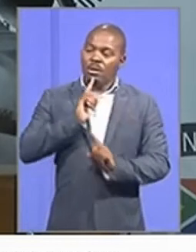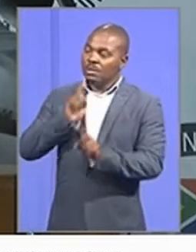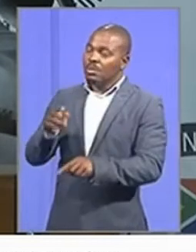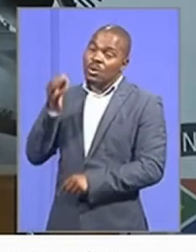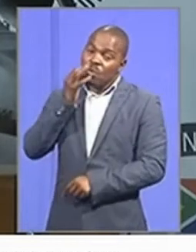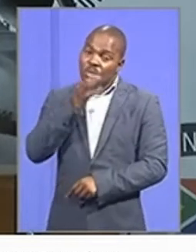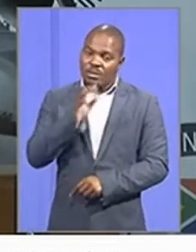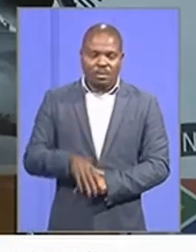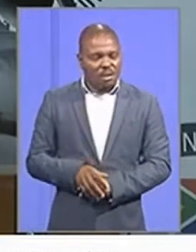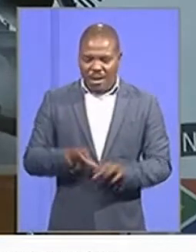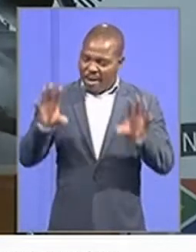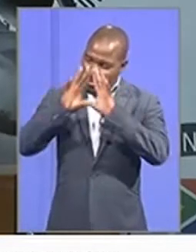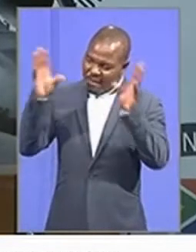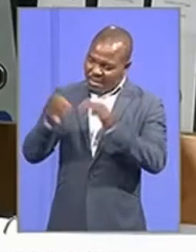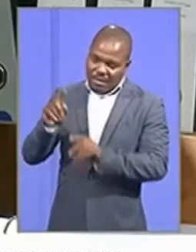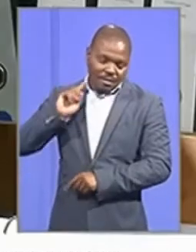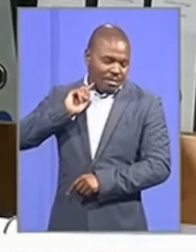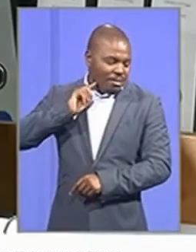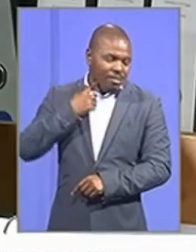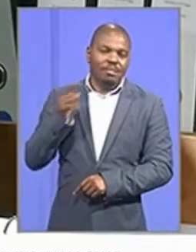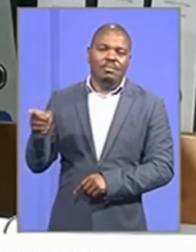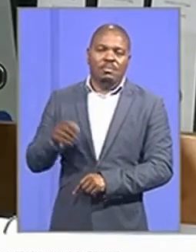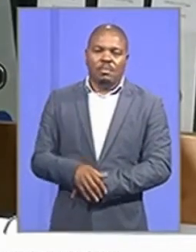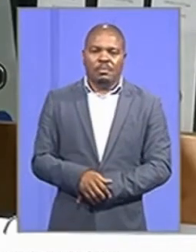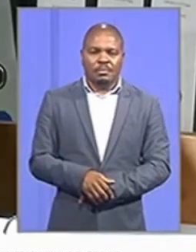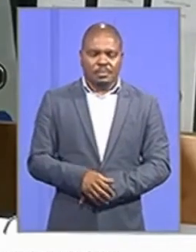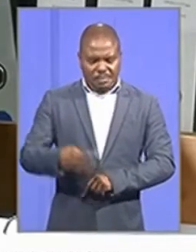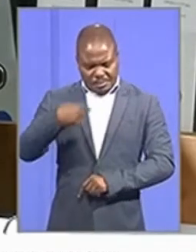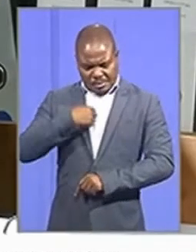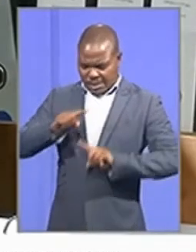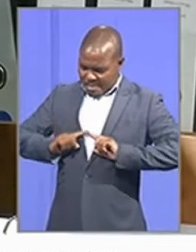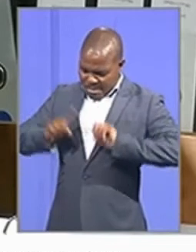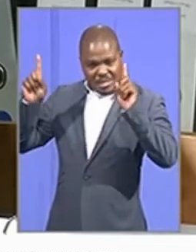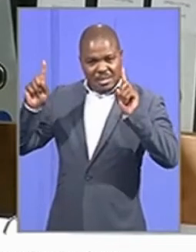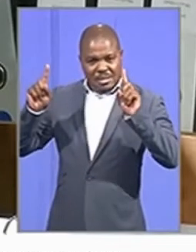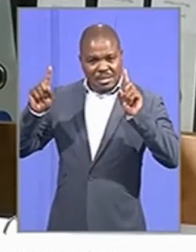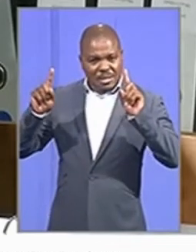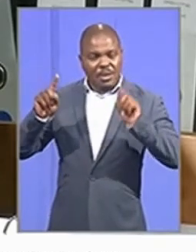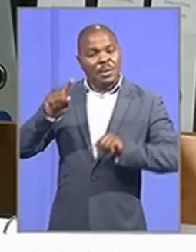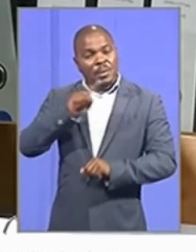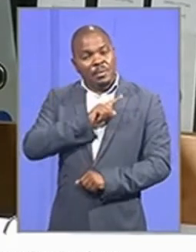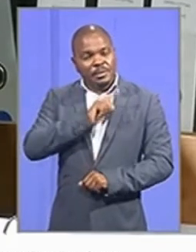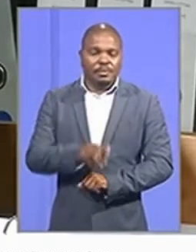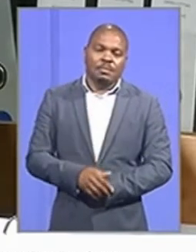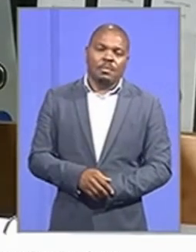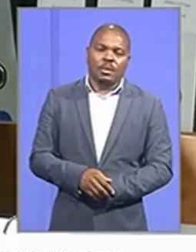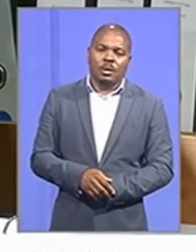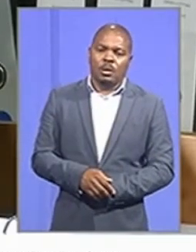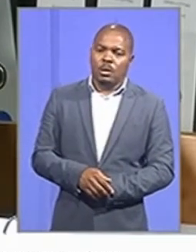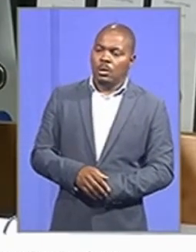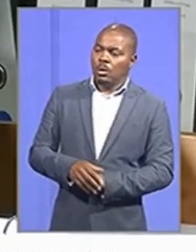tsotlhe tseo ke maka a matala. I dispute the fact that there was